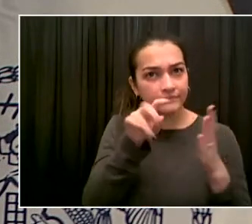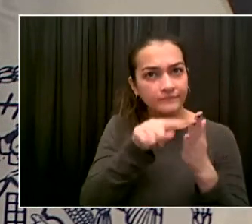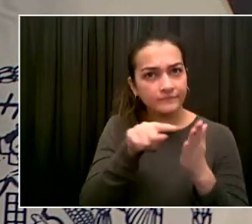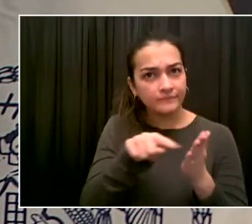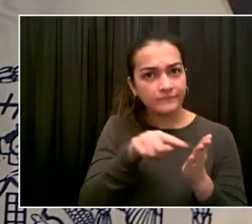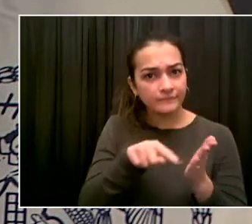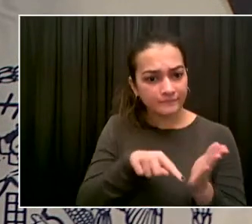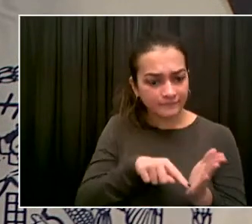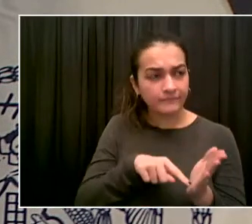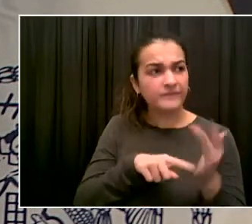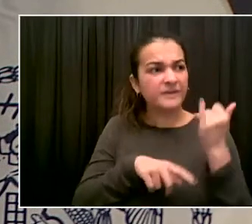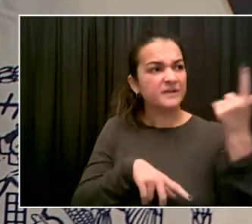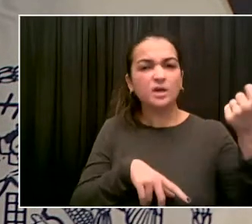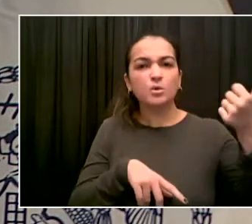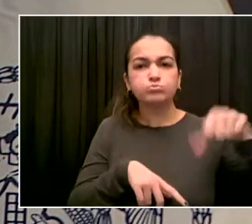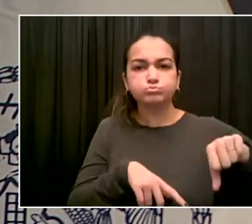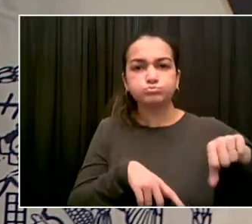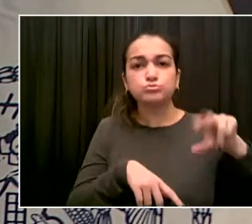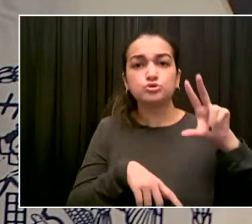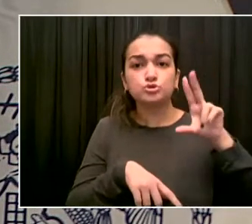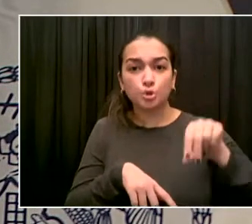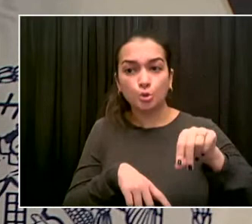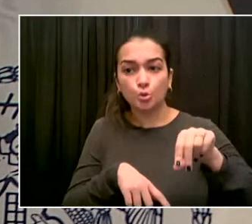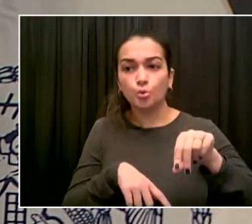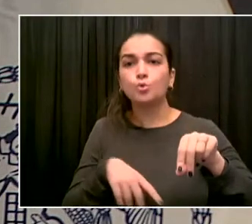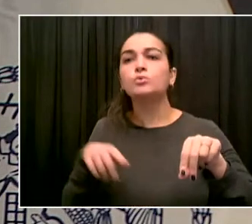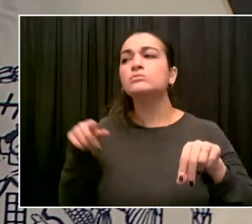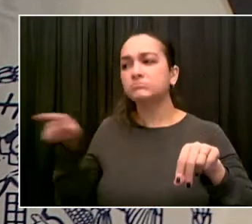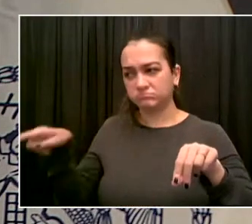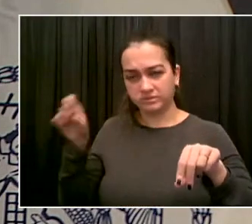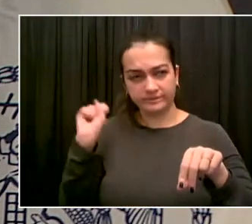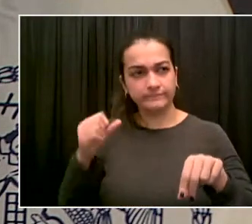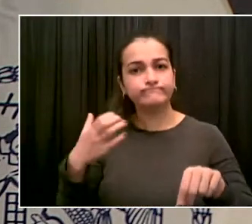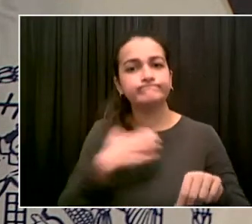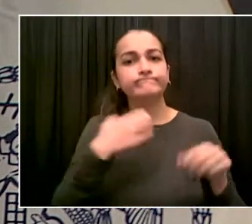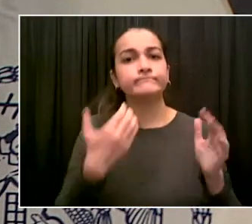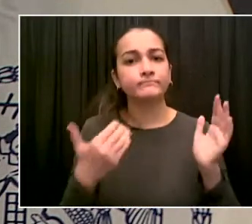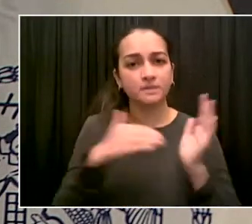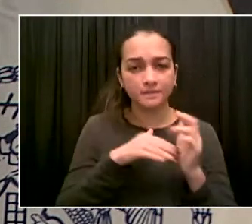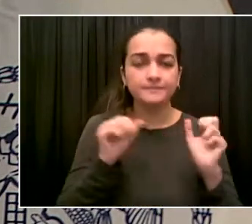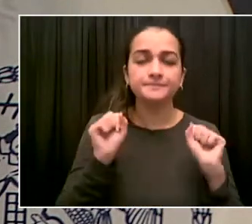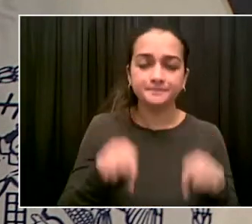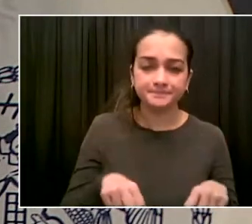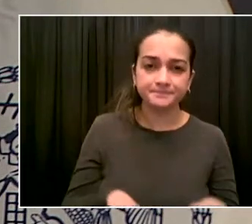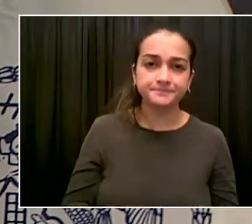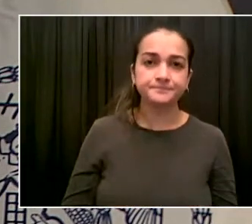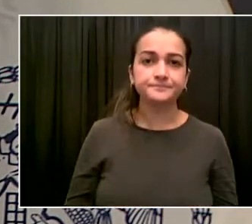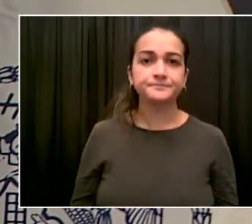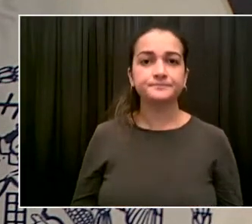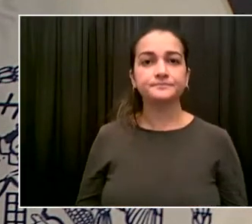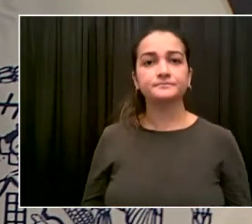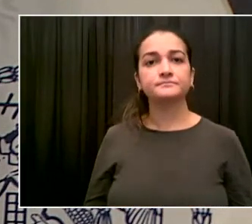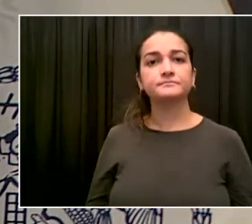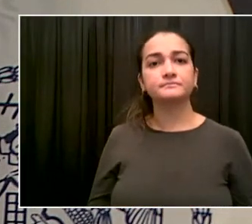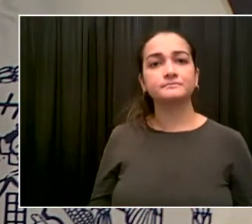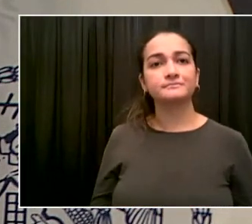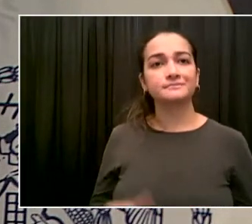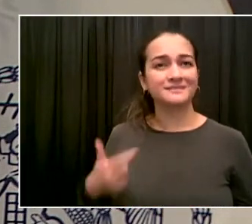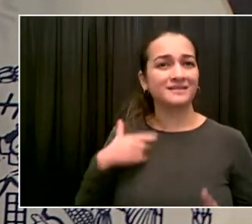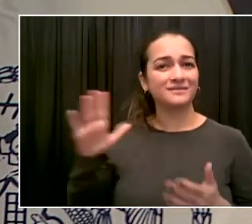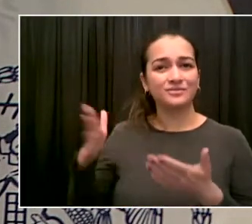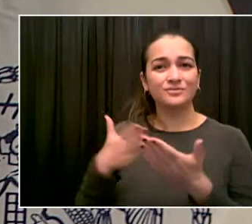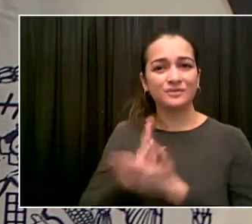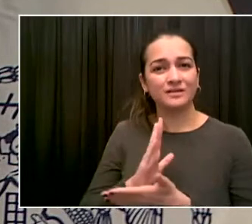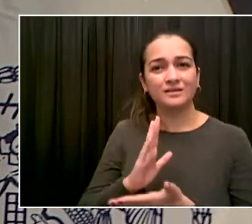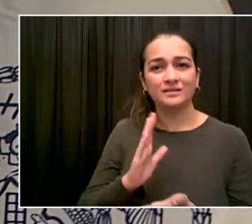are listening. We're really going to take into account whatever information they put forward. But then there's going to be a final decision. For the vast majority of people, of course, the decision